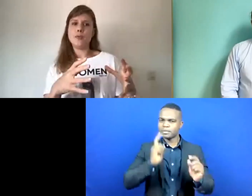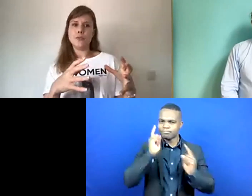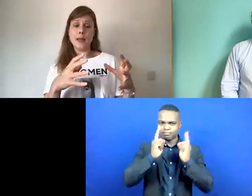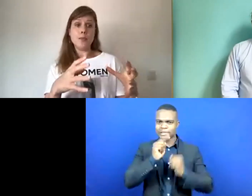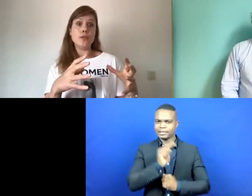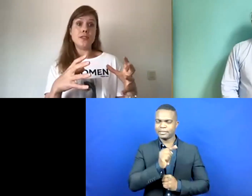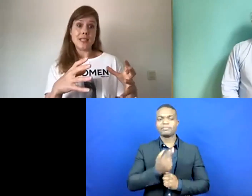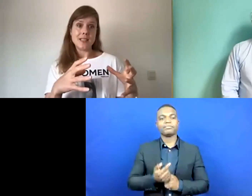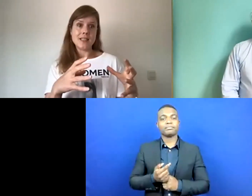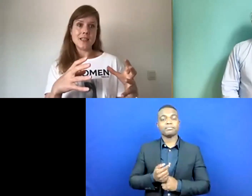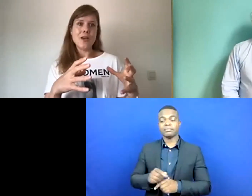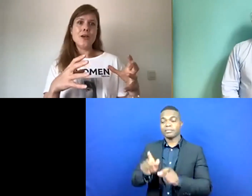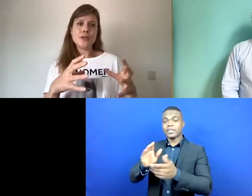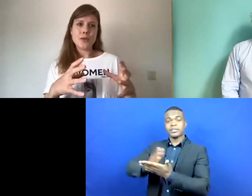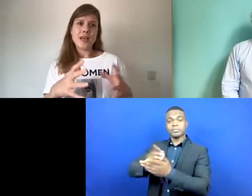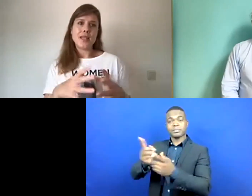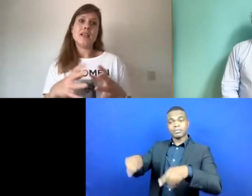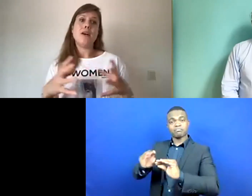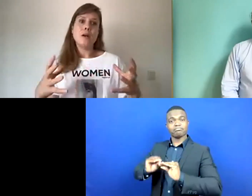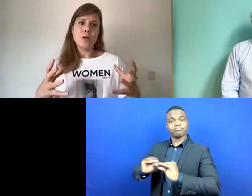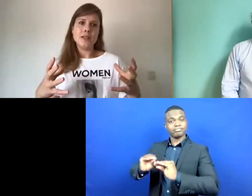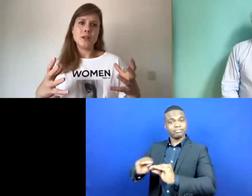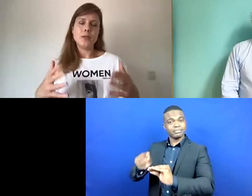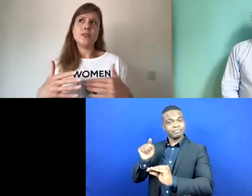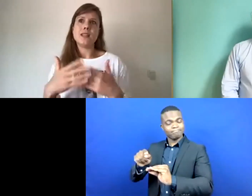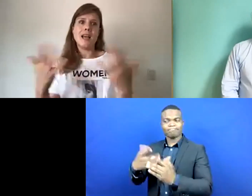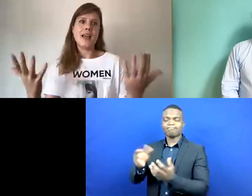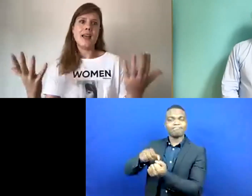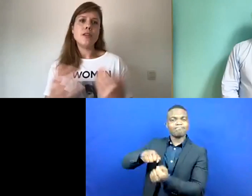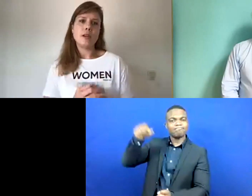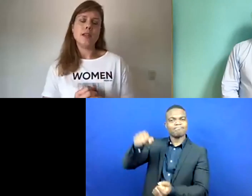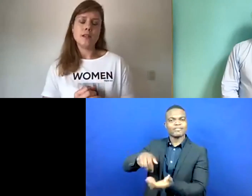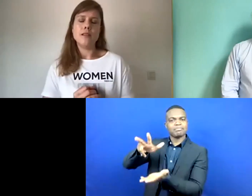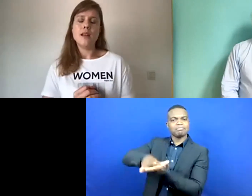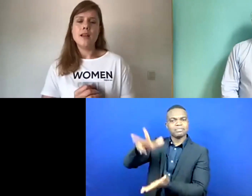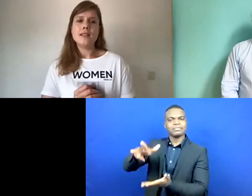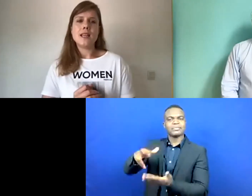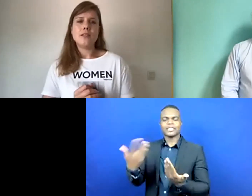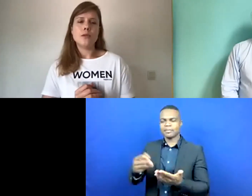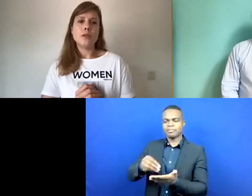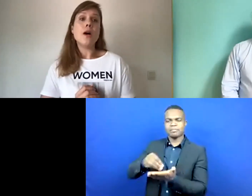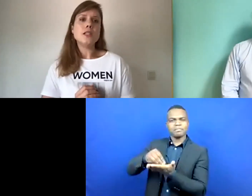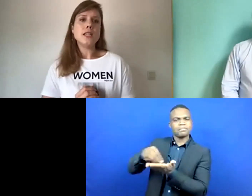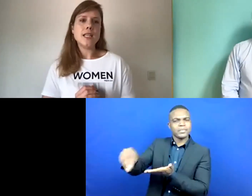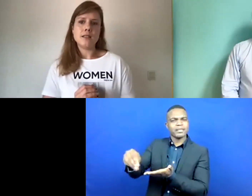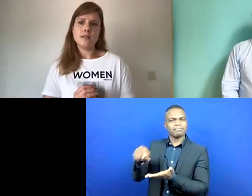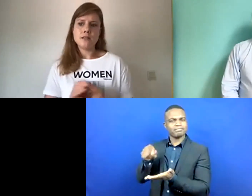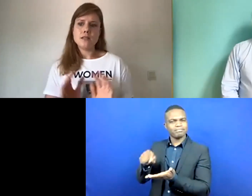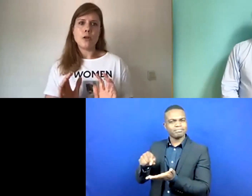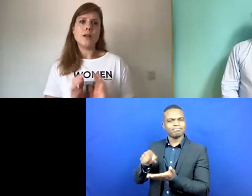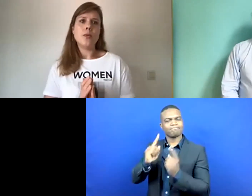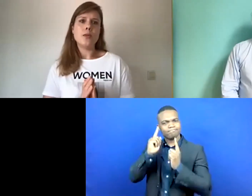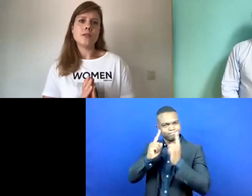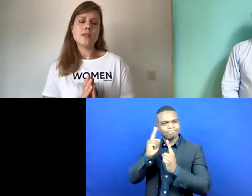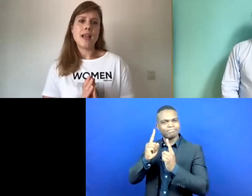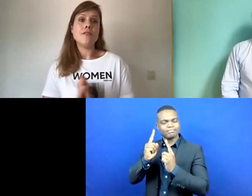we improve this so that there are more interpreters and everybody can take the much needed stop